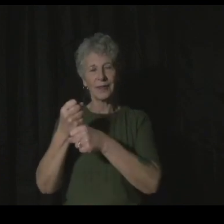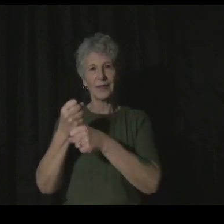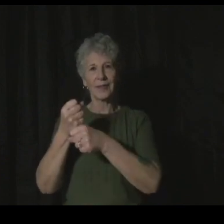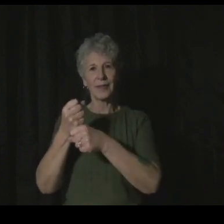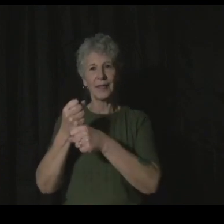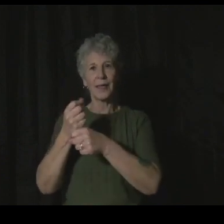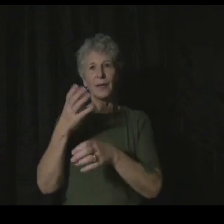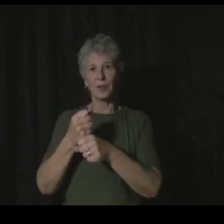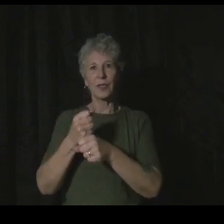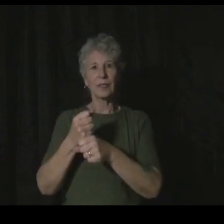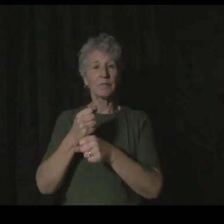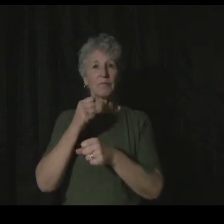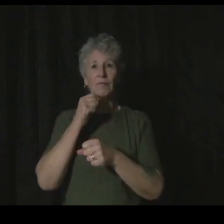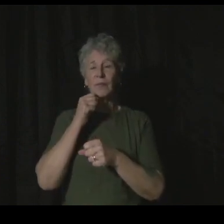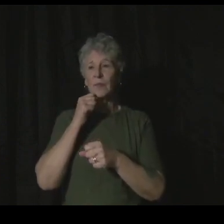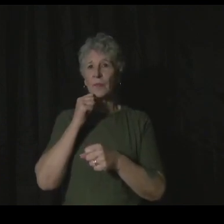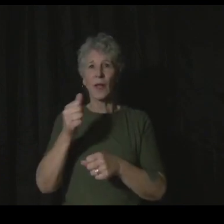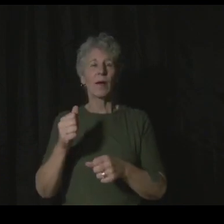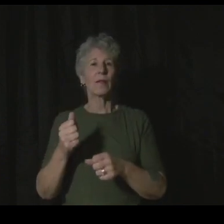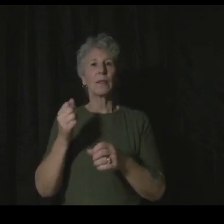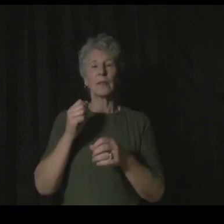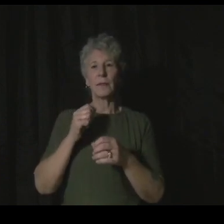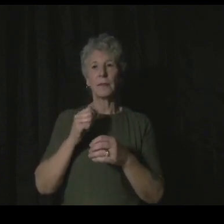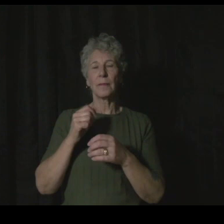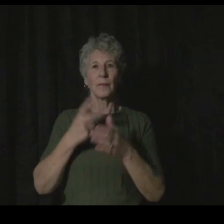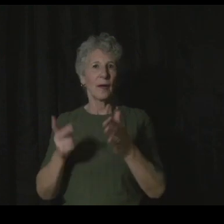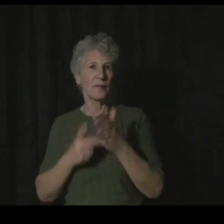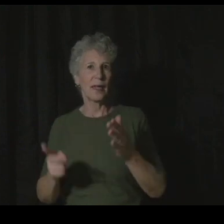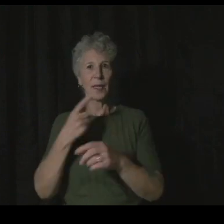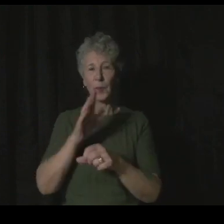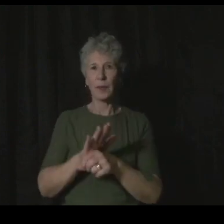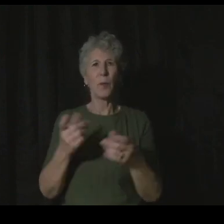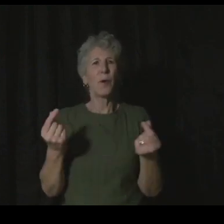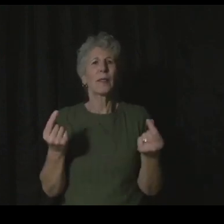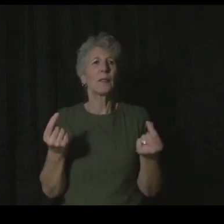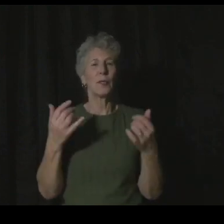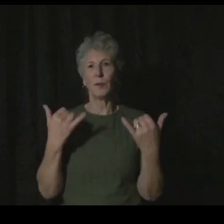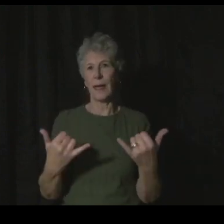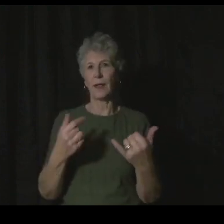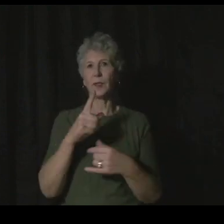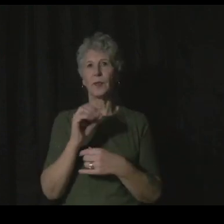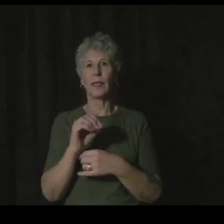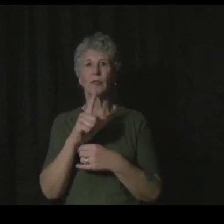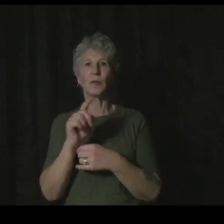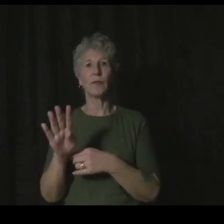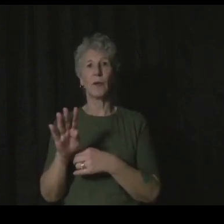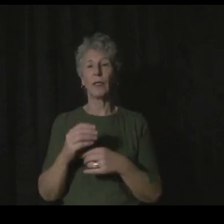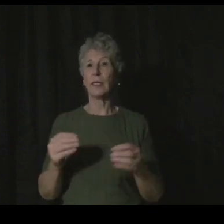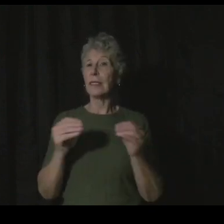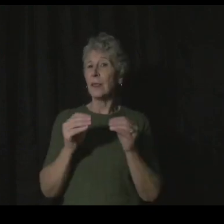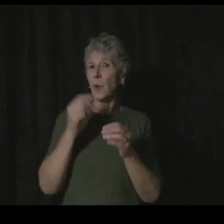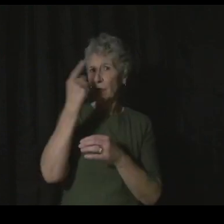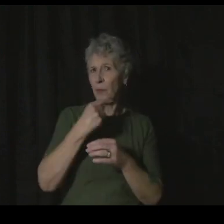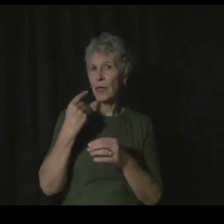promises. And so what can we do to better trust God's promises in 2024? Well, the more familiar you